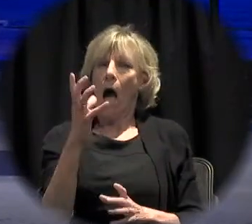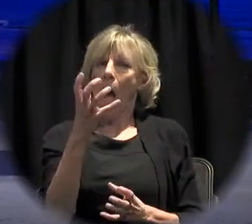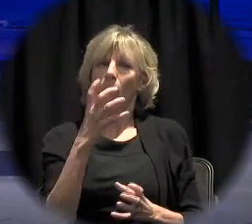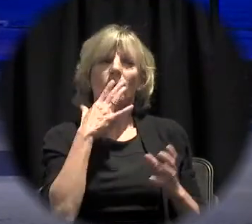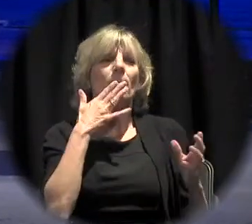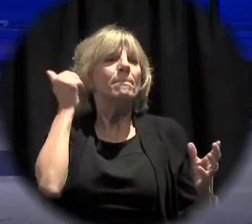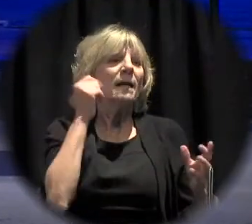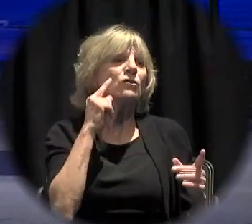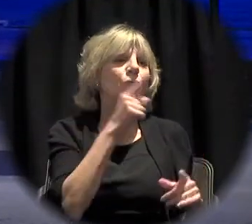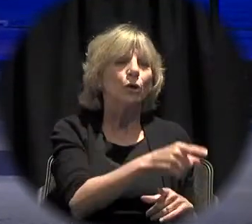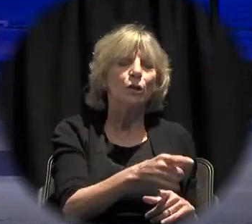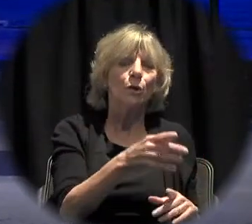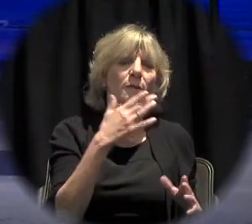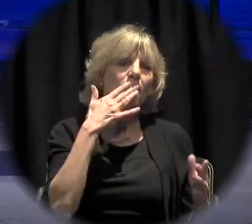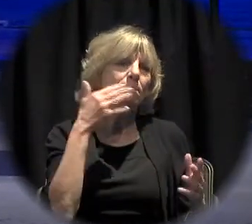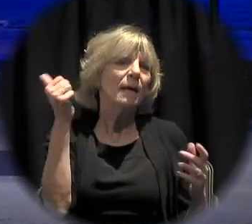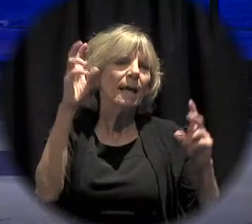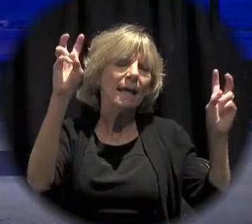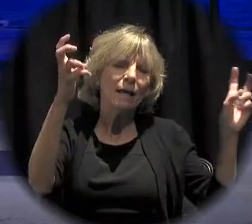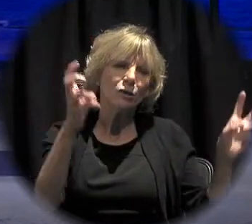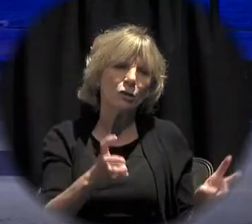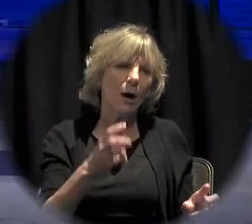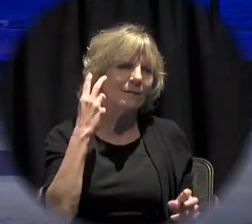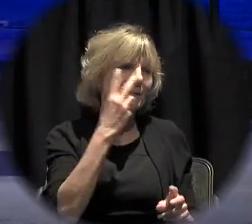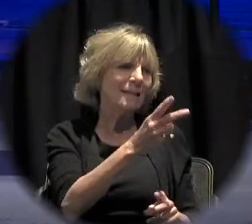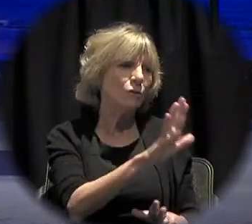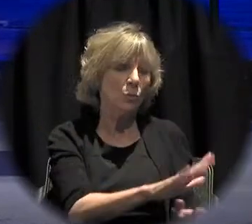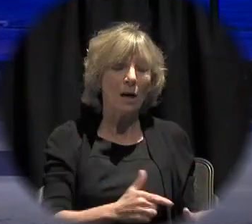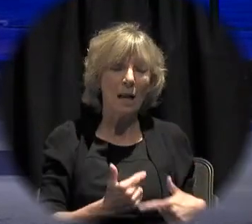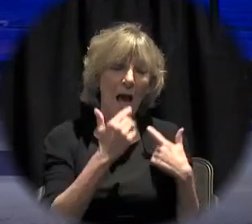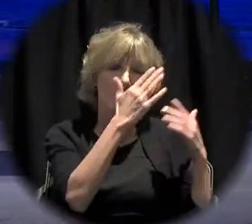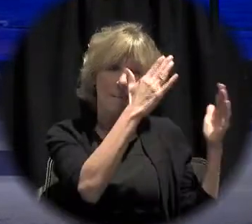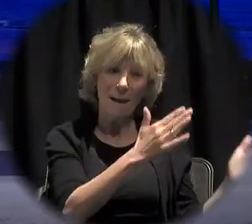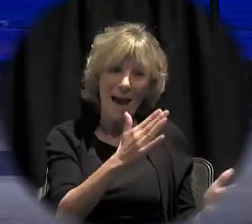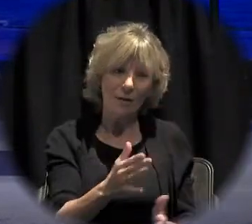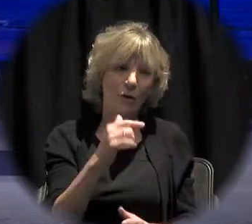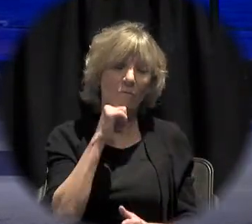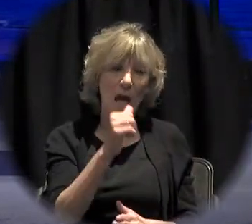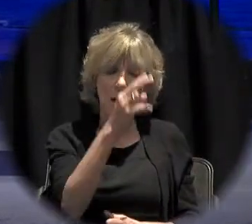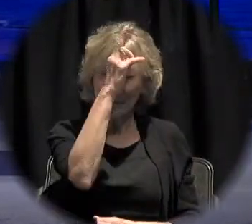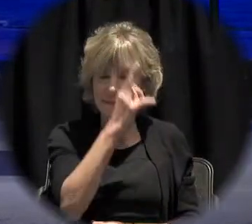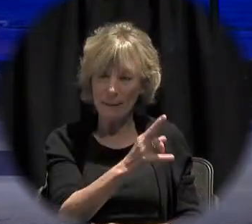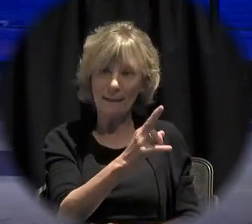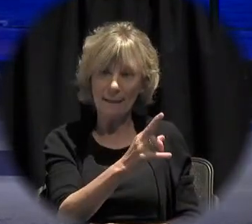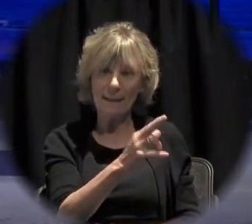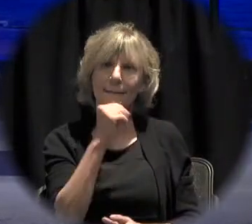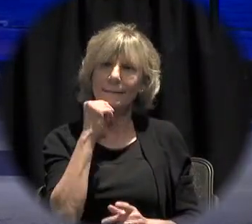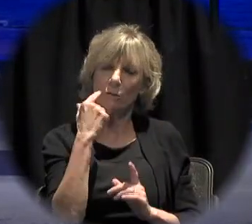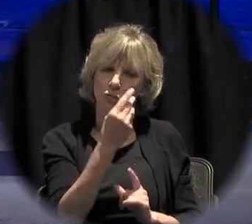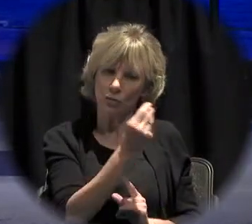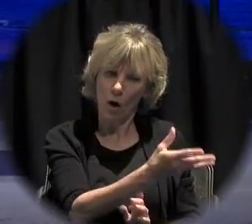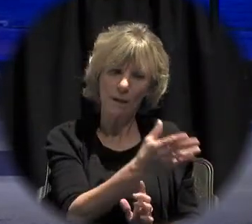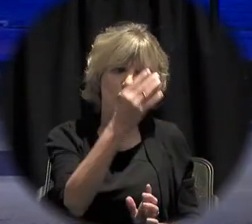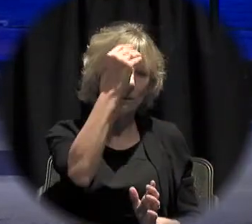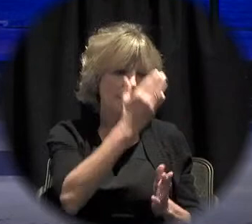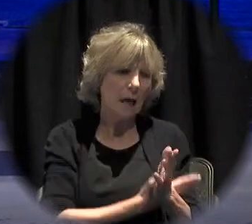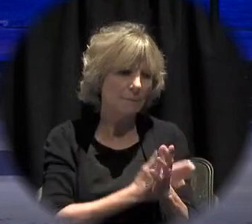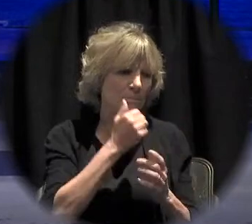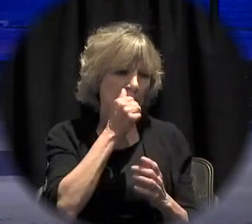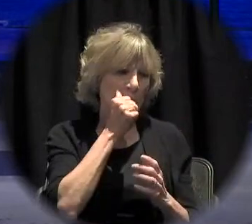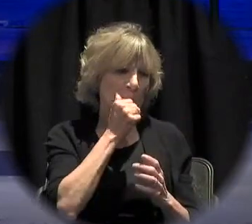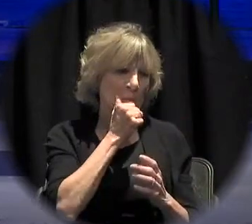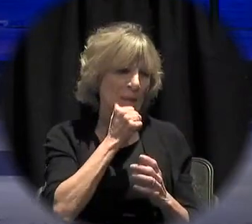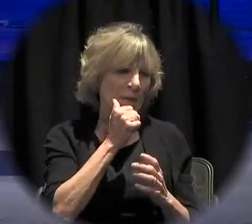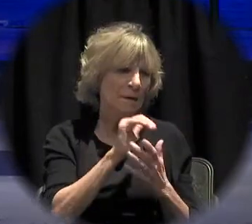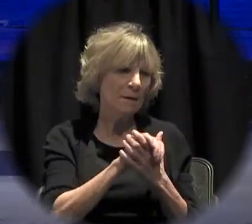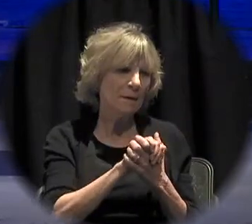And this is a big issue. And I've seen it as a pattern in your life. And honestly, you've probably seen it in mine from time to time. Can